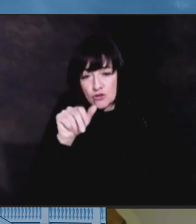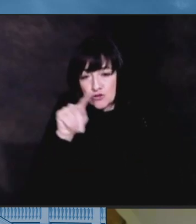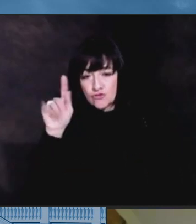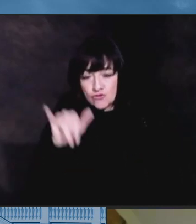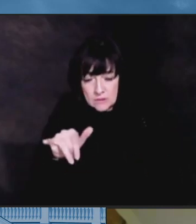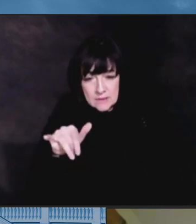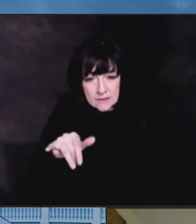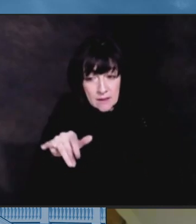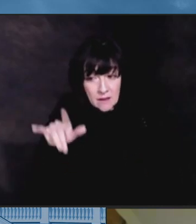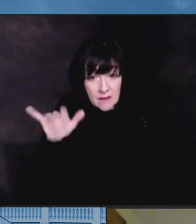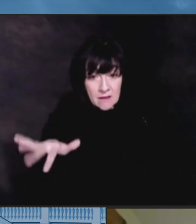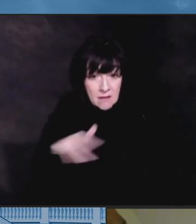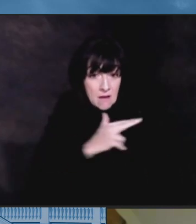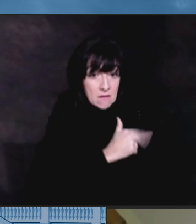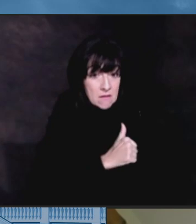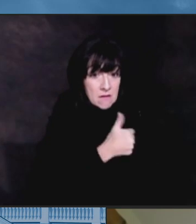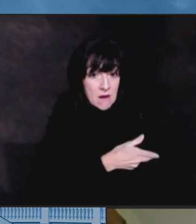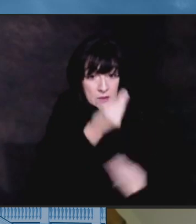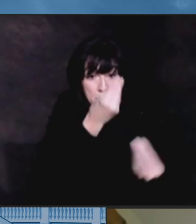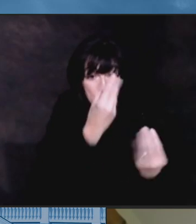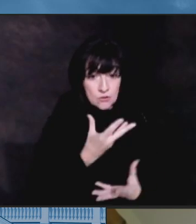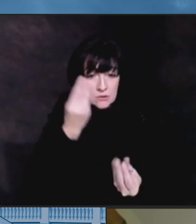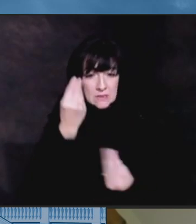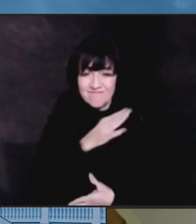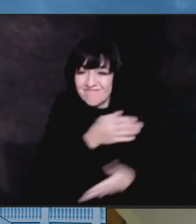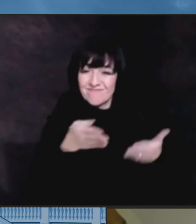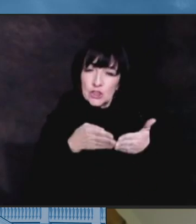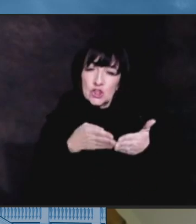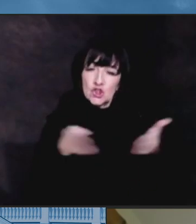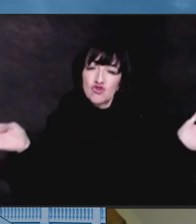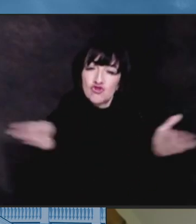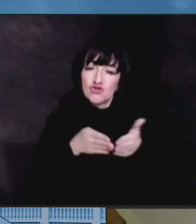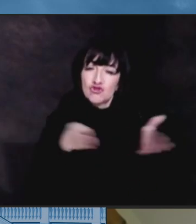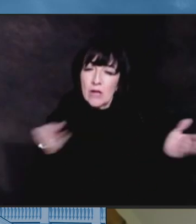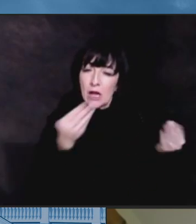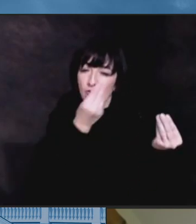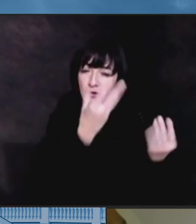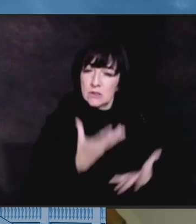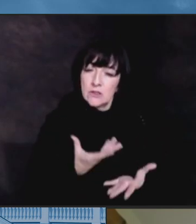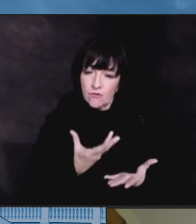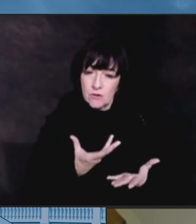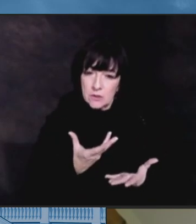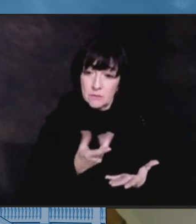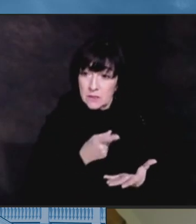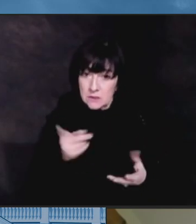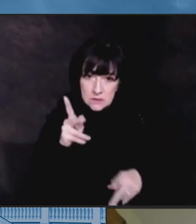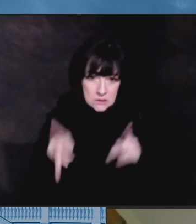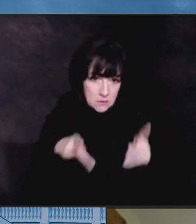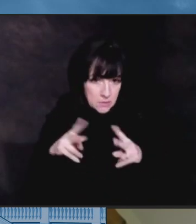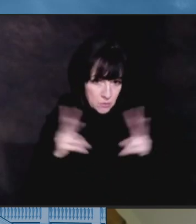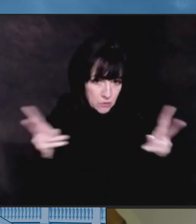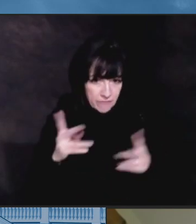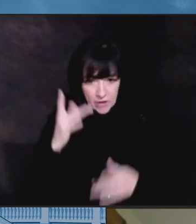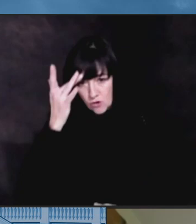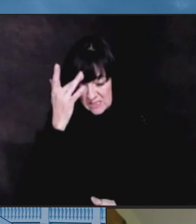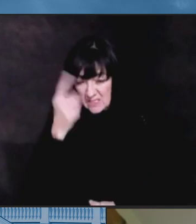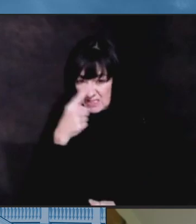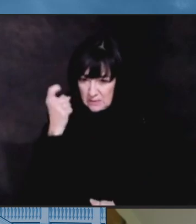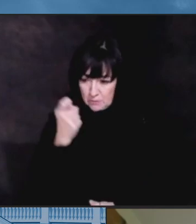us from the hospitals, and it's really generalizations. There are obviously people that are very sick because we've had